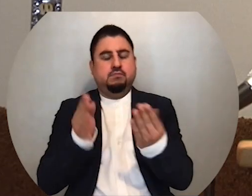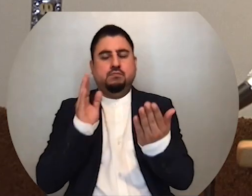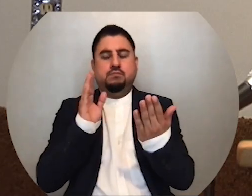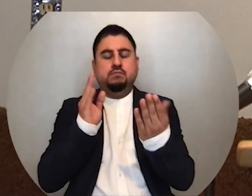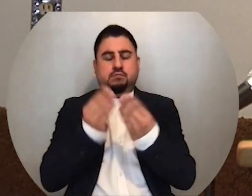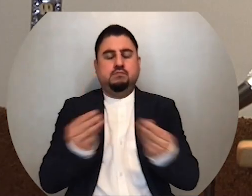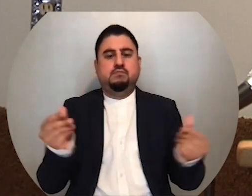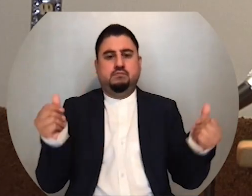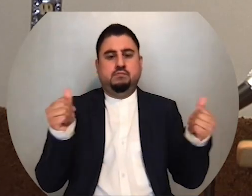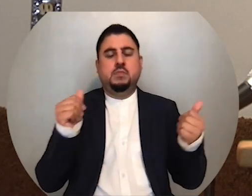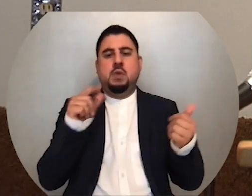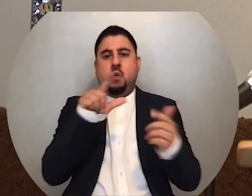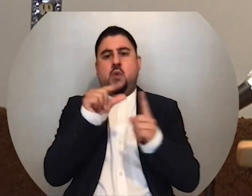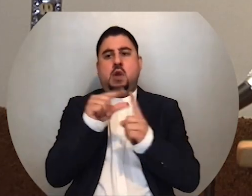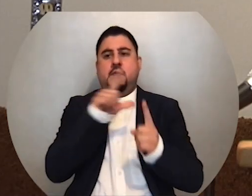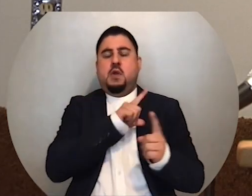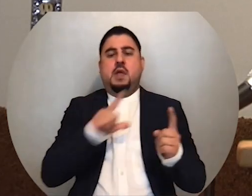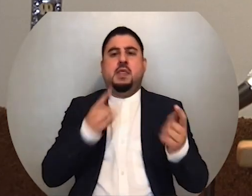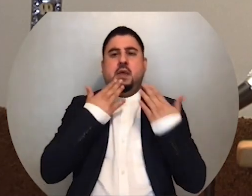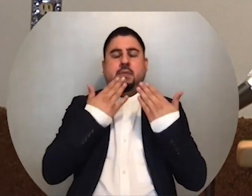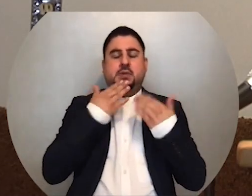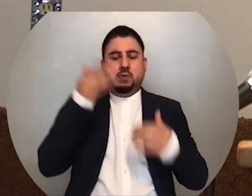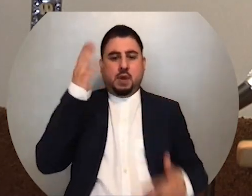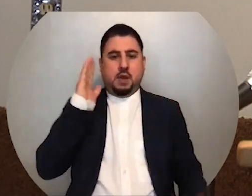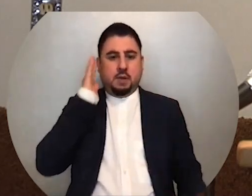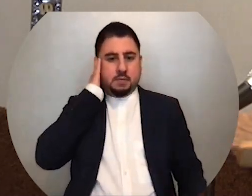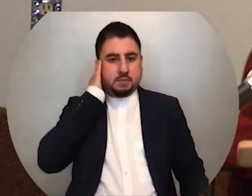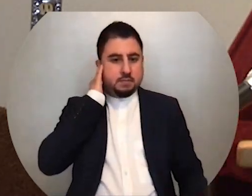The word of the Lord. Thanks be to God.